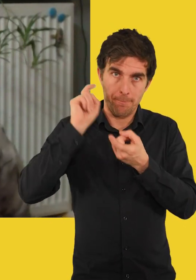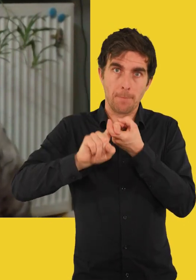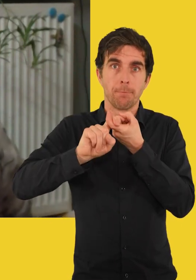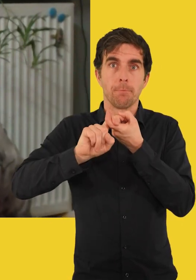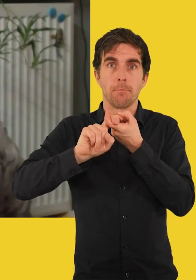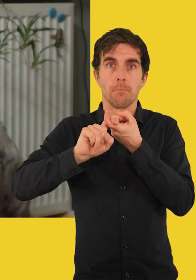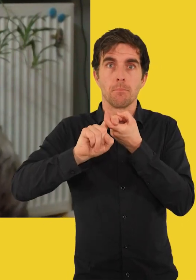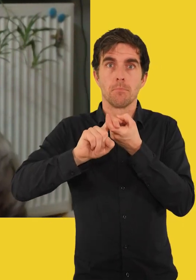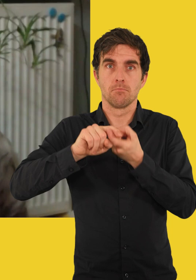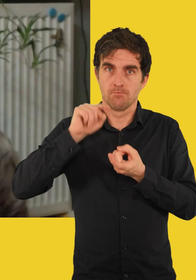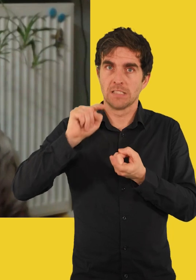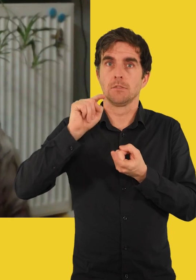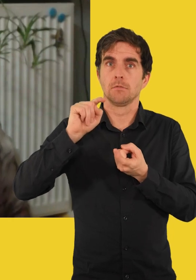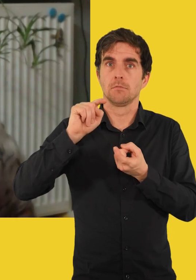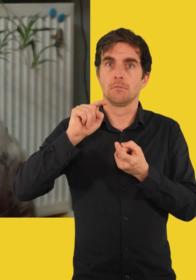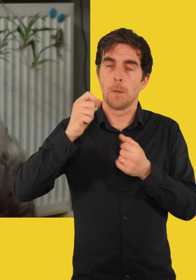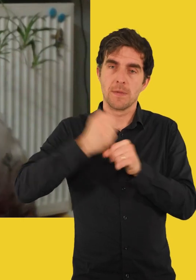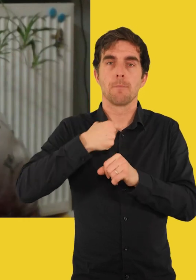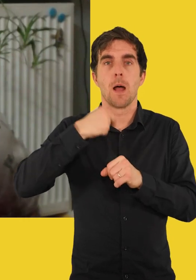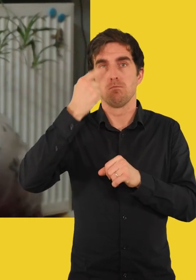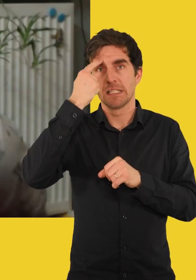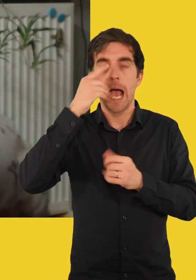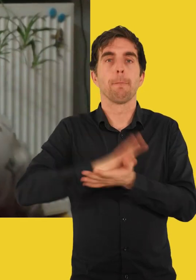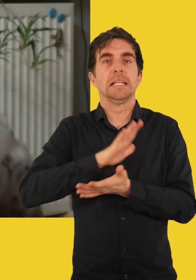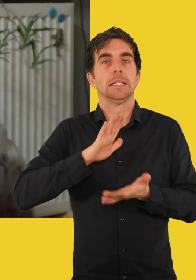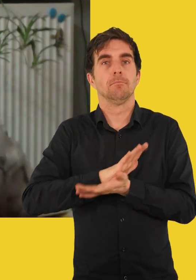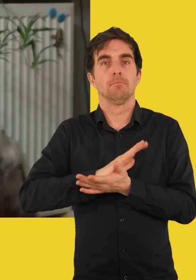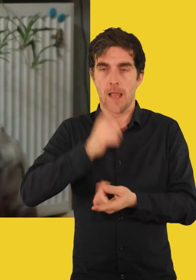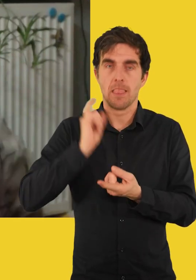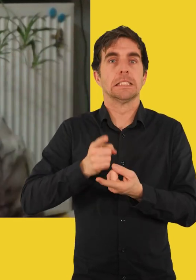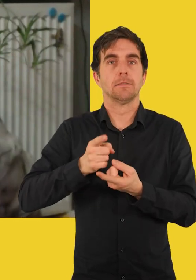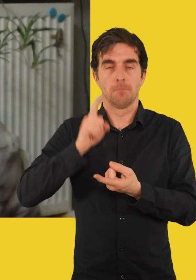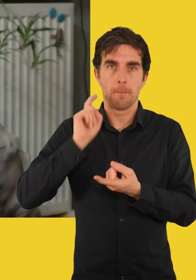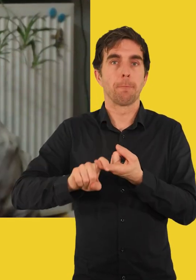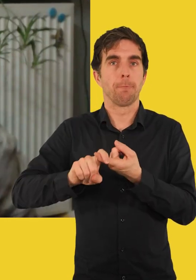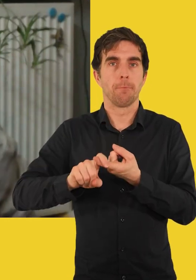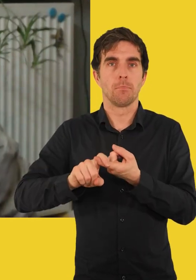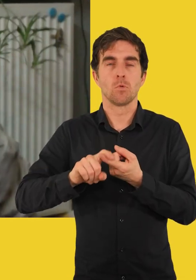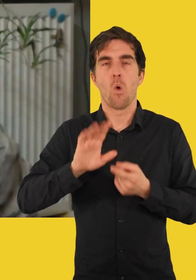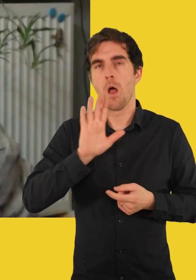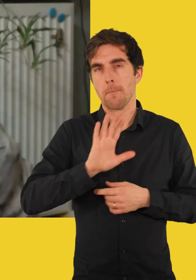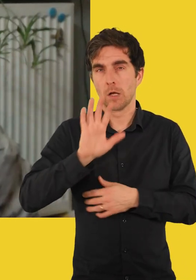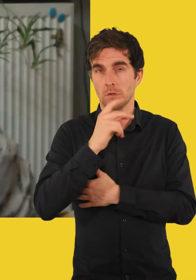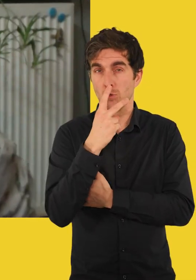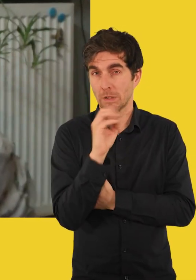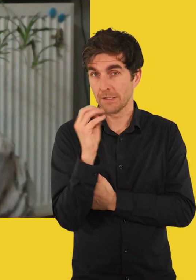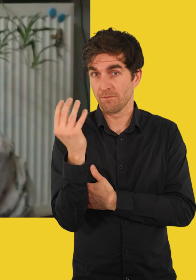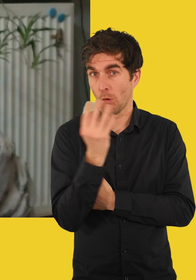and decided was what made my brain happy. But